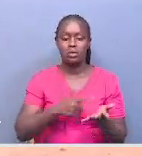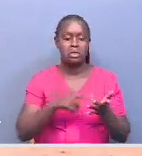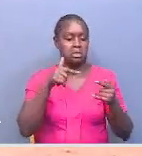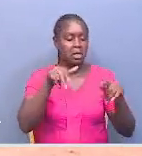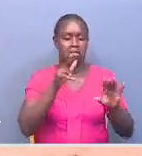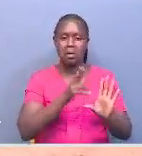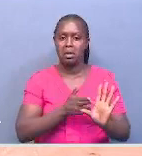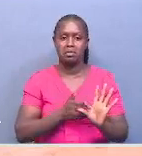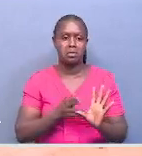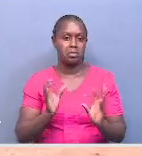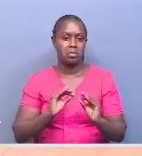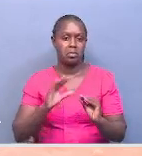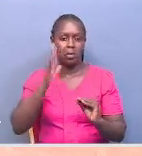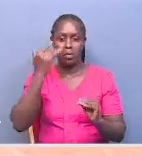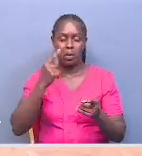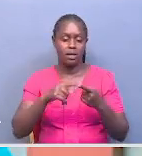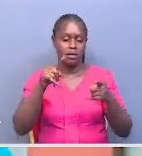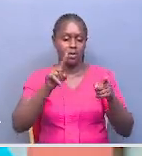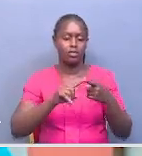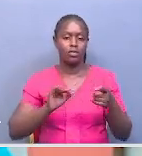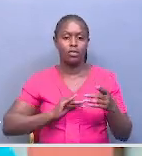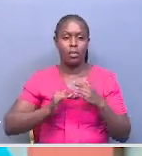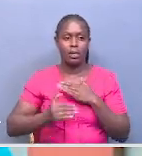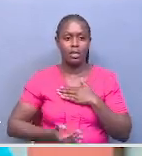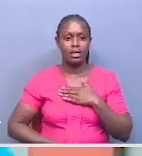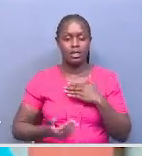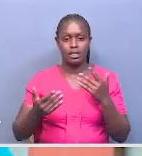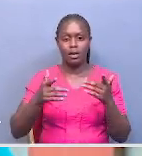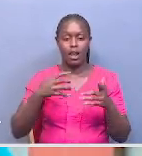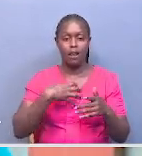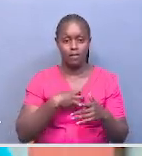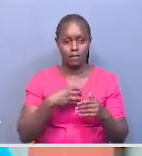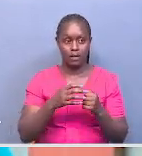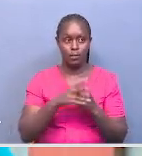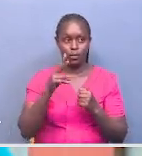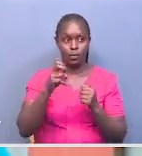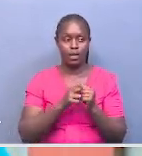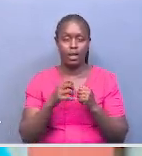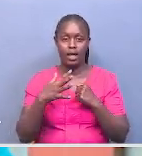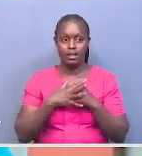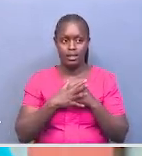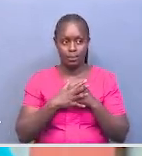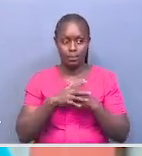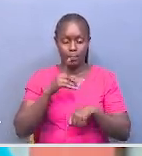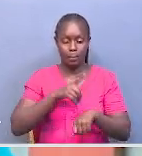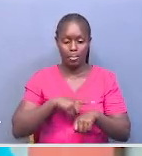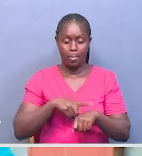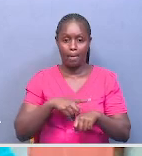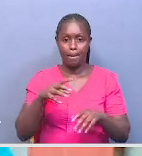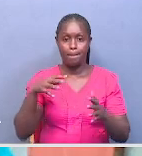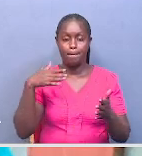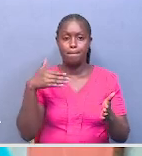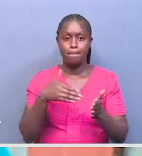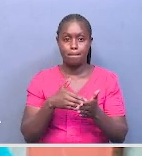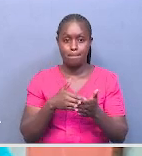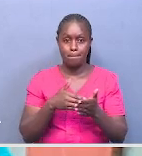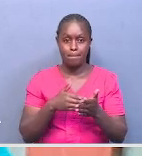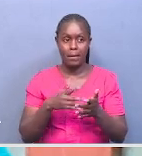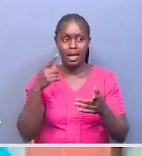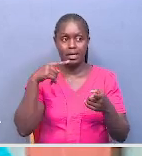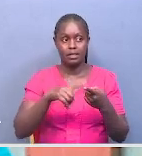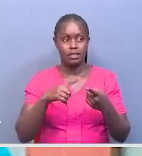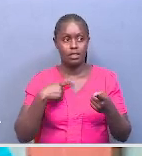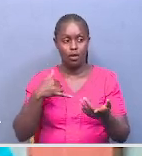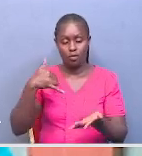strike as she was in her maternity leave. Alisimamishwa mwaka wa 2019 na wakati alisimamishwa Joanne hakushiriki